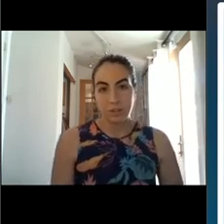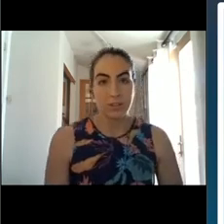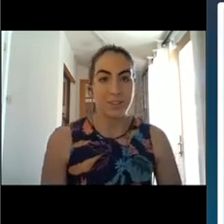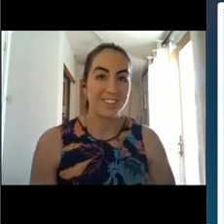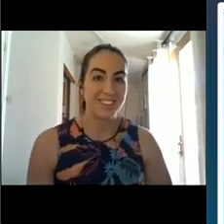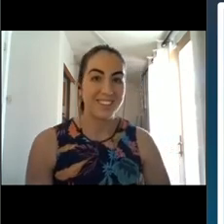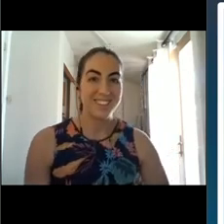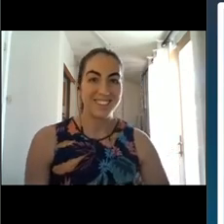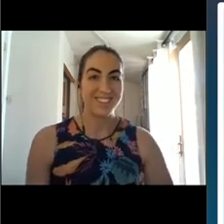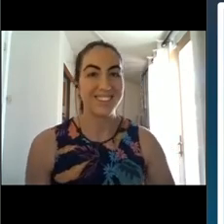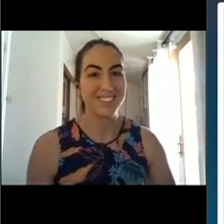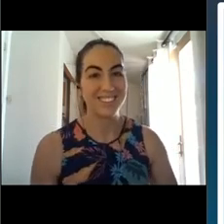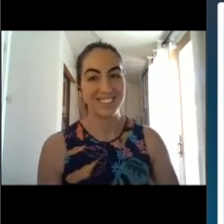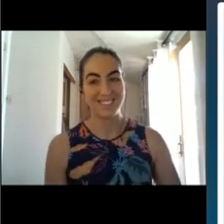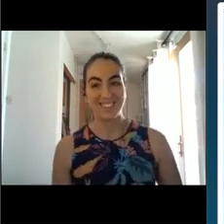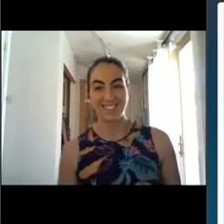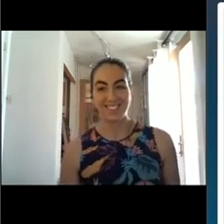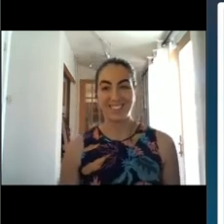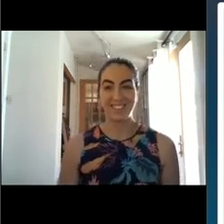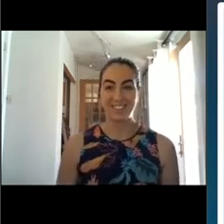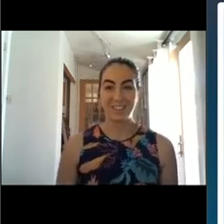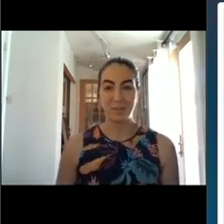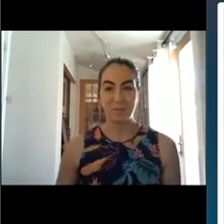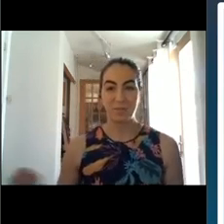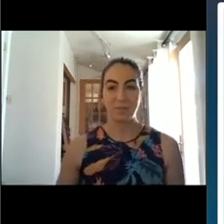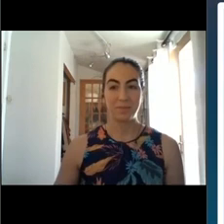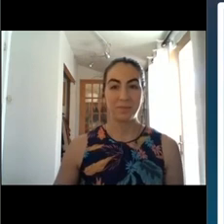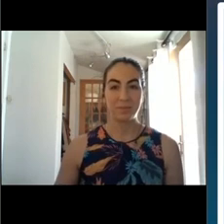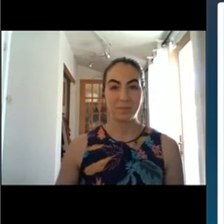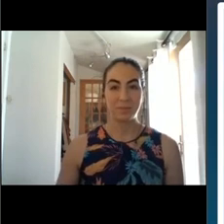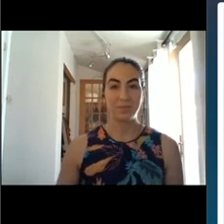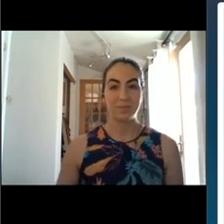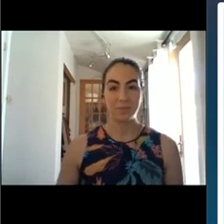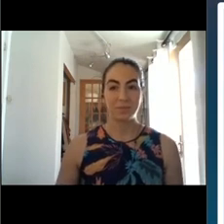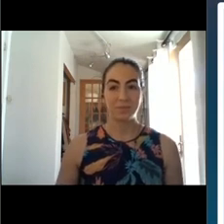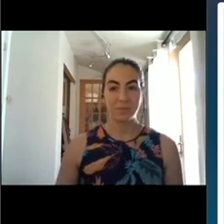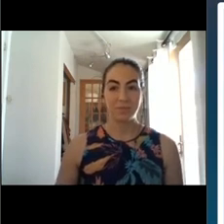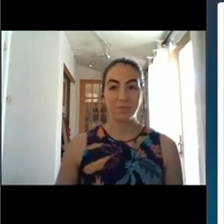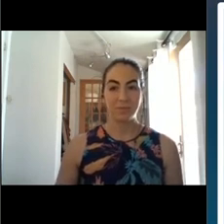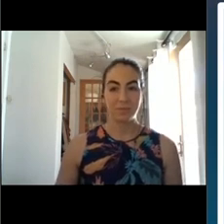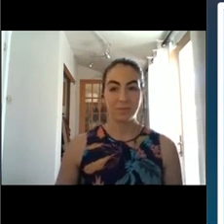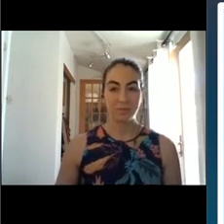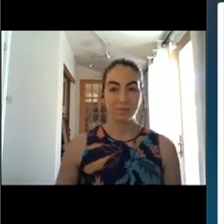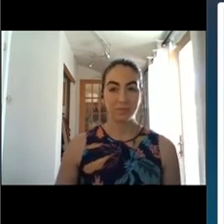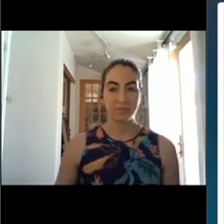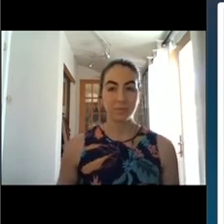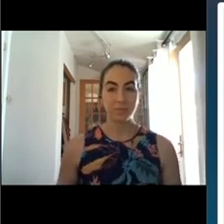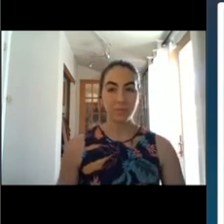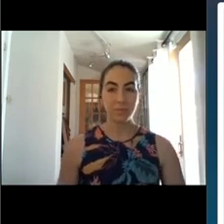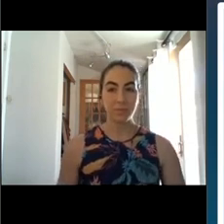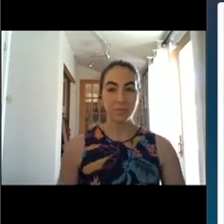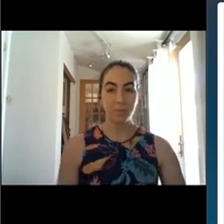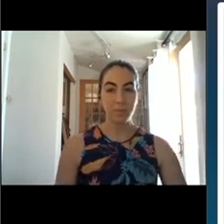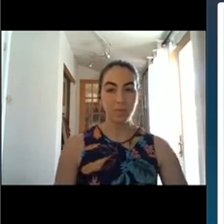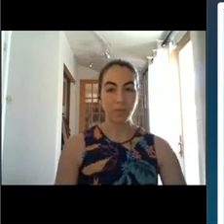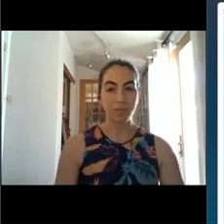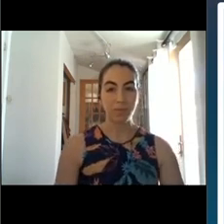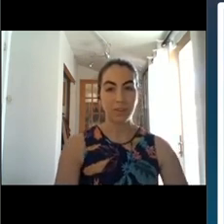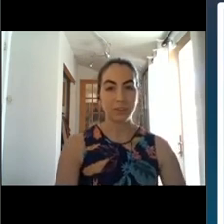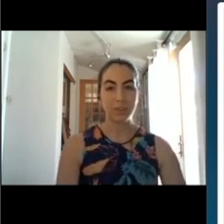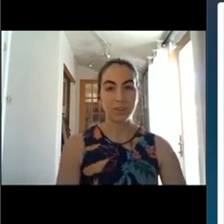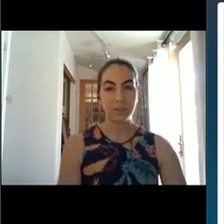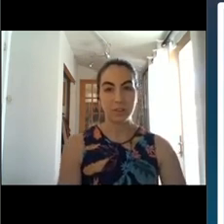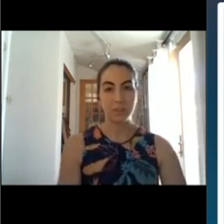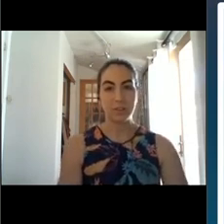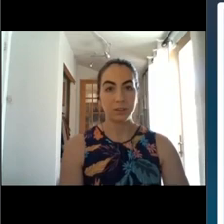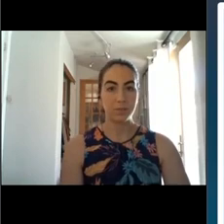off, right? Where we start having a lot of Absolutely. Absolutely. Yeah. Very good. Thank you both for that. And I think that, you know,